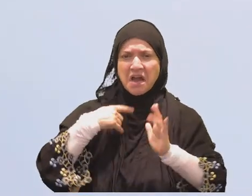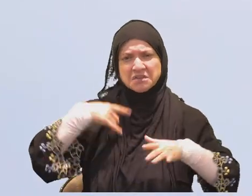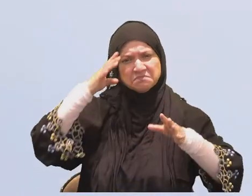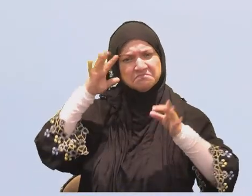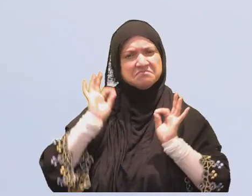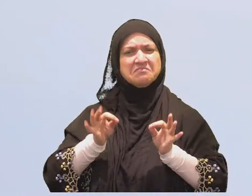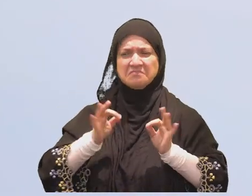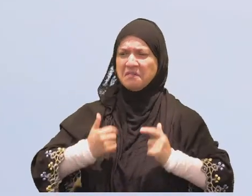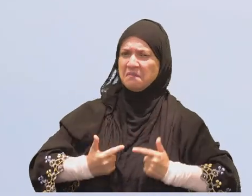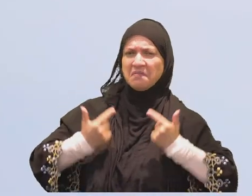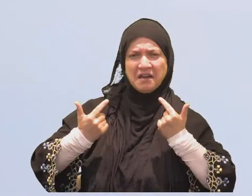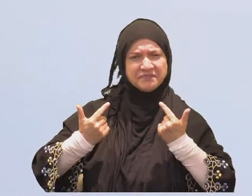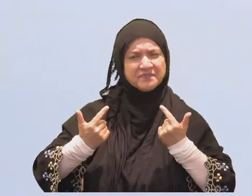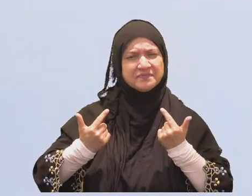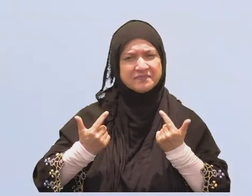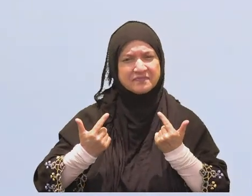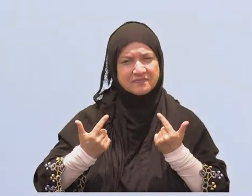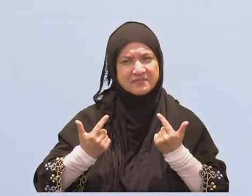ships have shipwrecked.